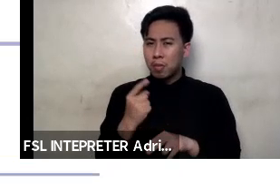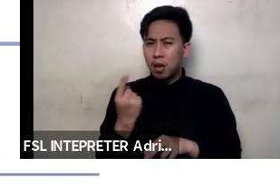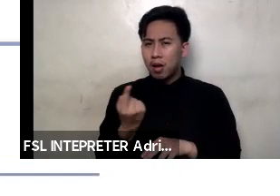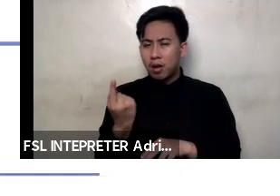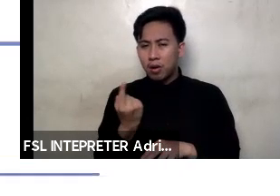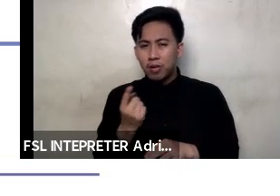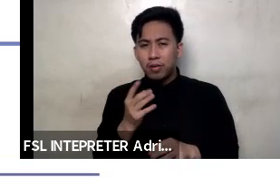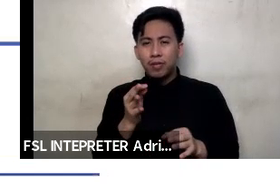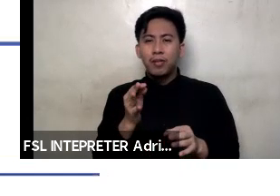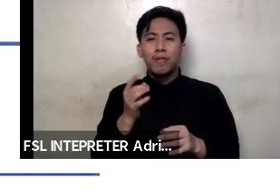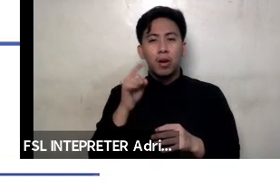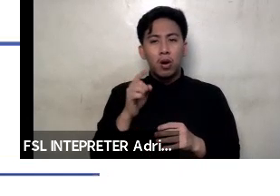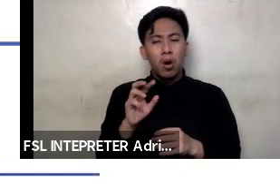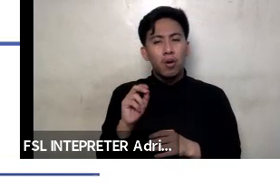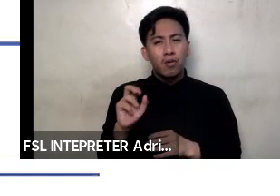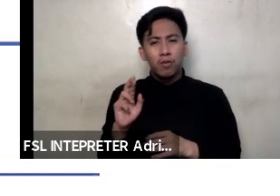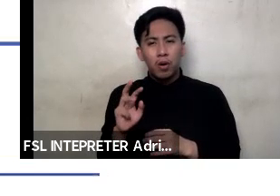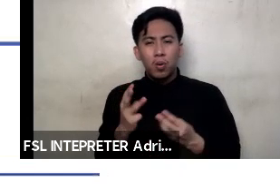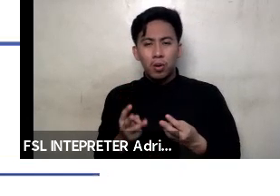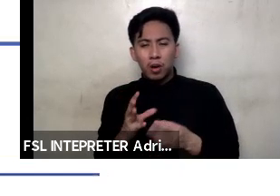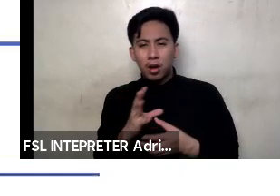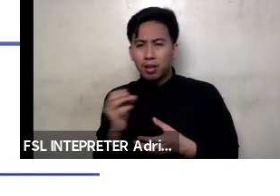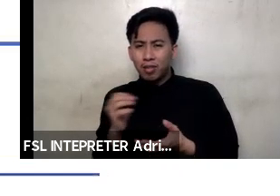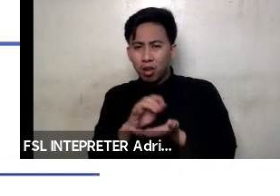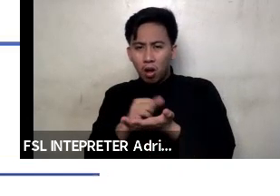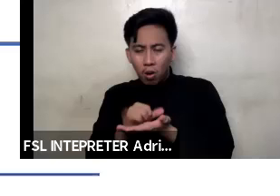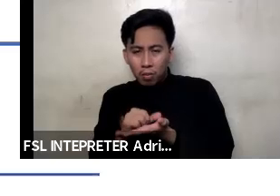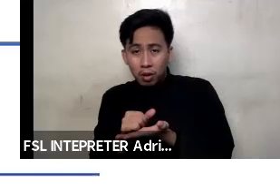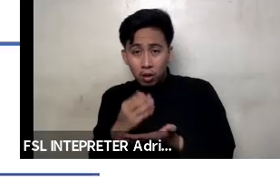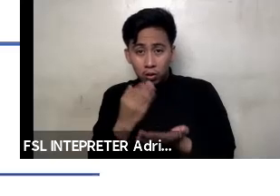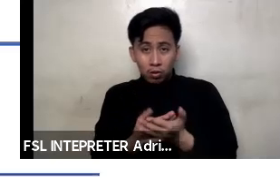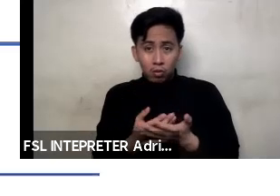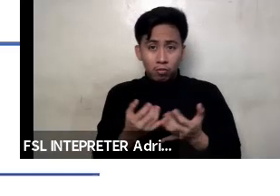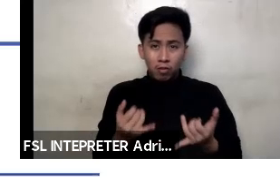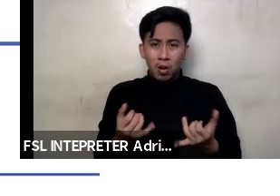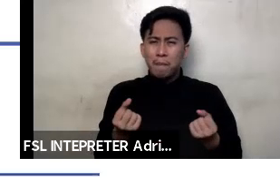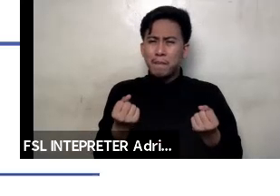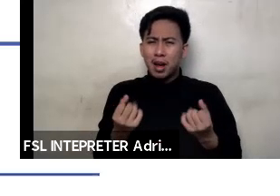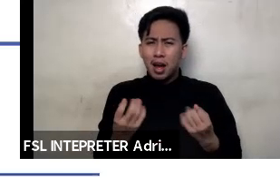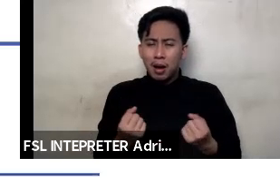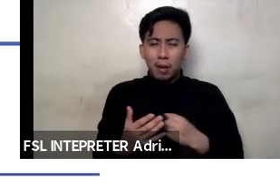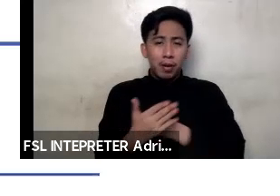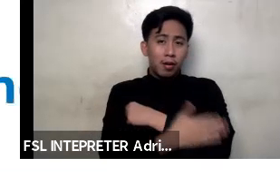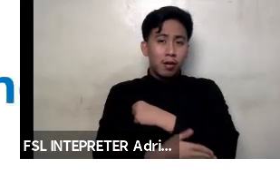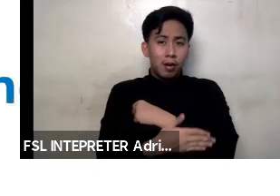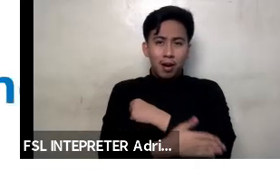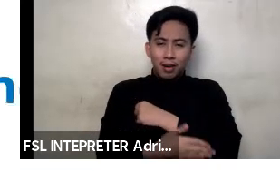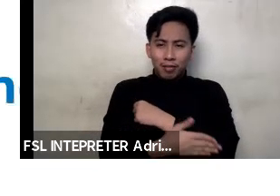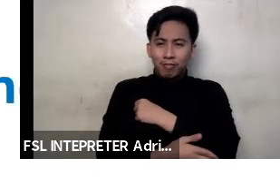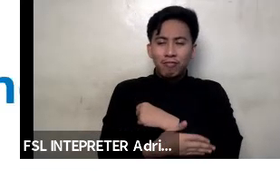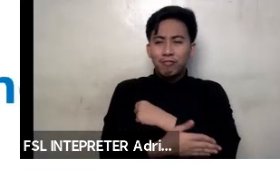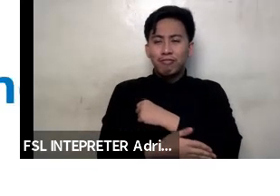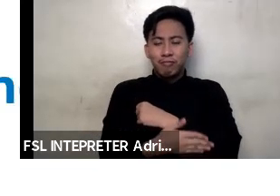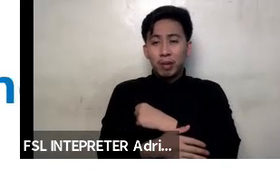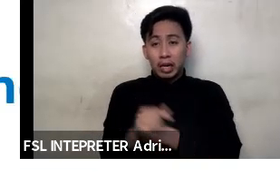is true with overweight and obesity. The good thing here is lahat ng countries ay green. So maganda, hindi tumataas ang overweight and obesity